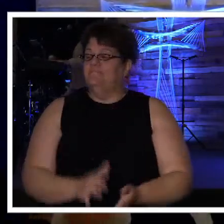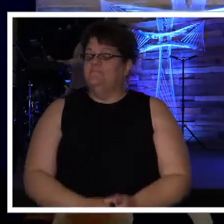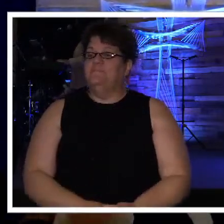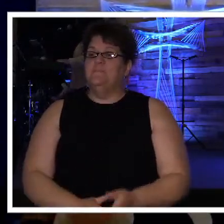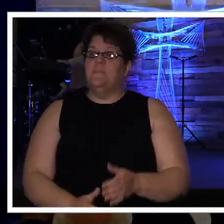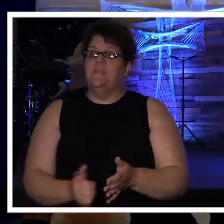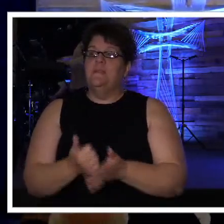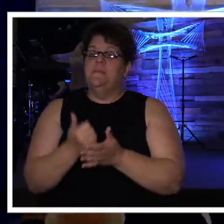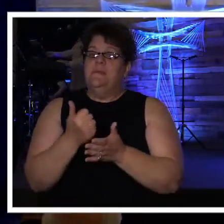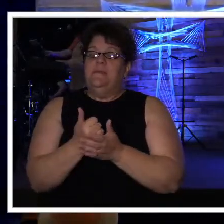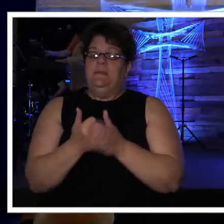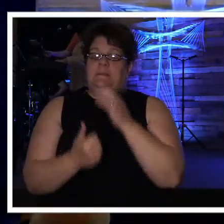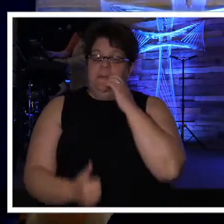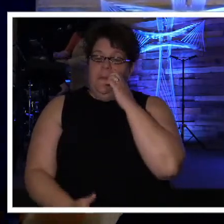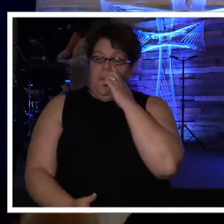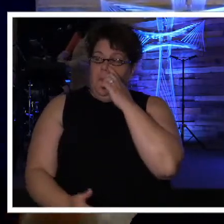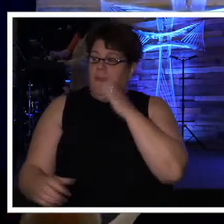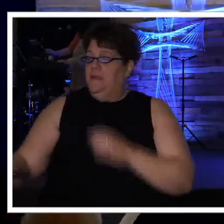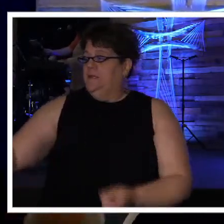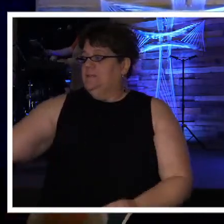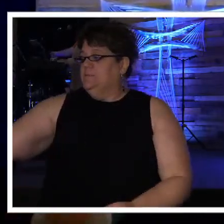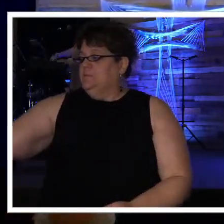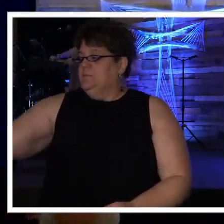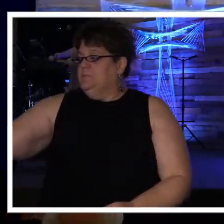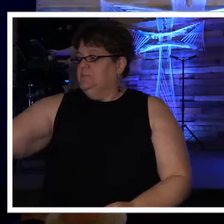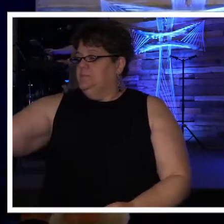Thank you, Lord.